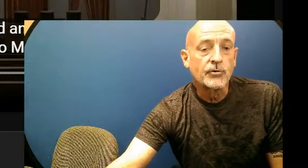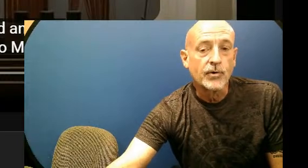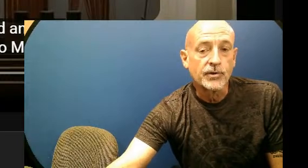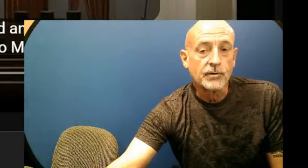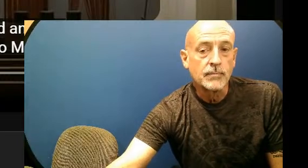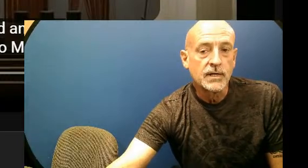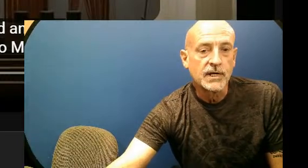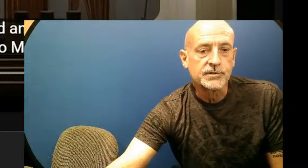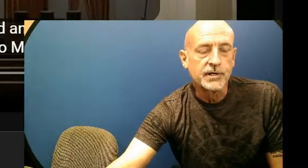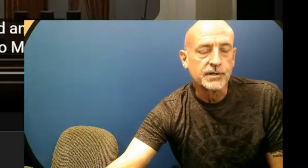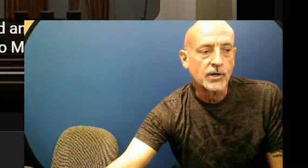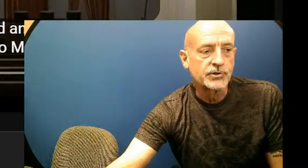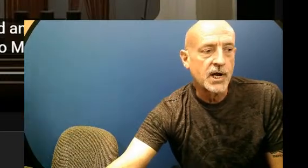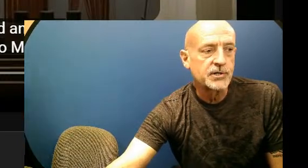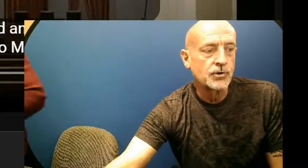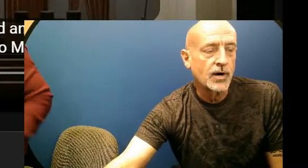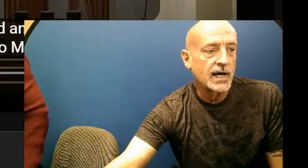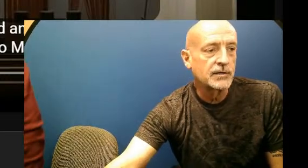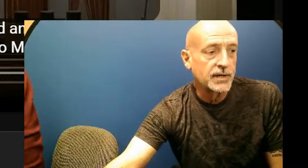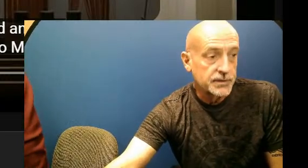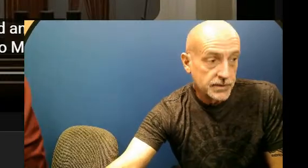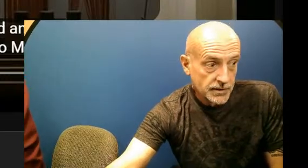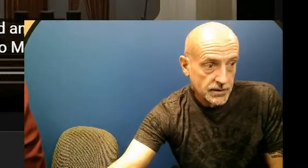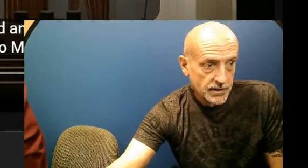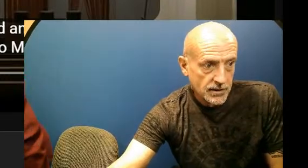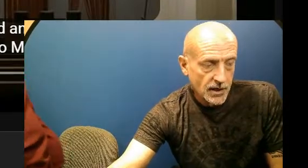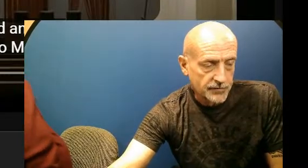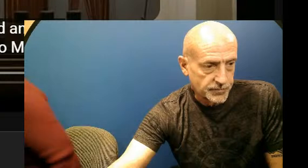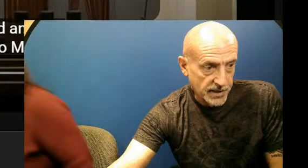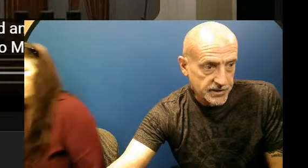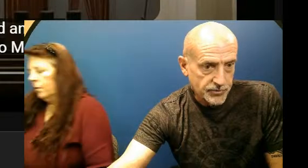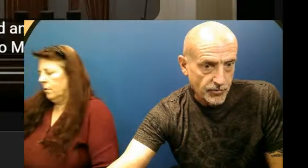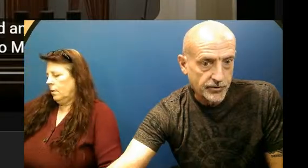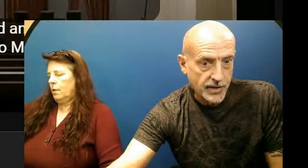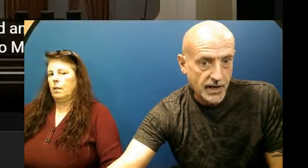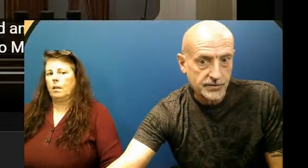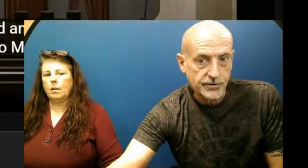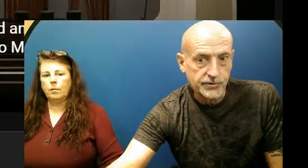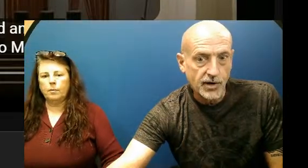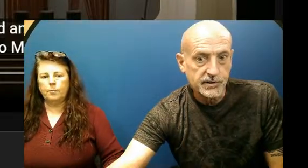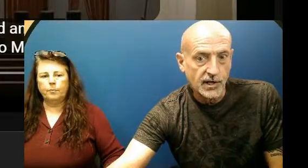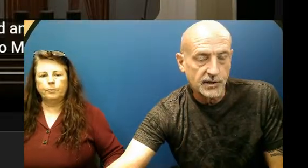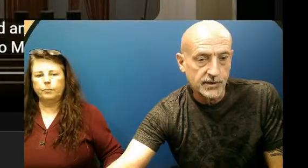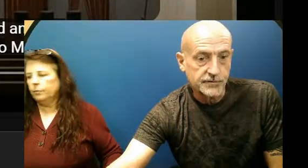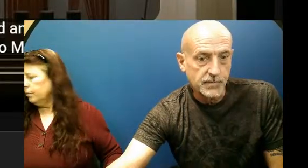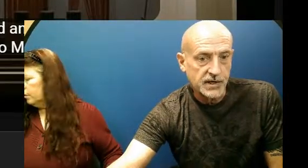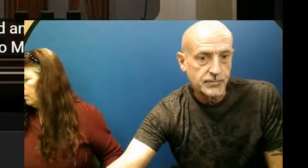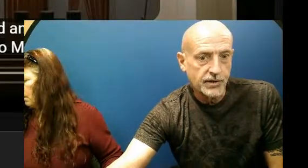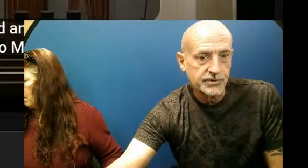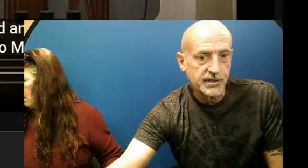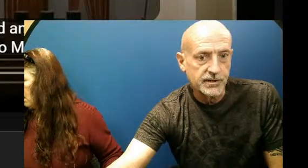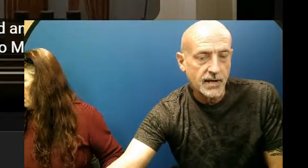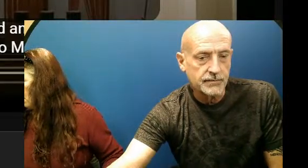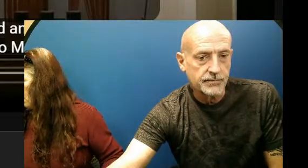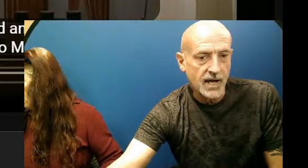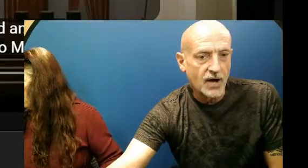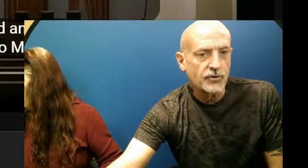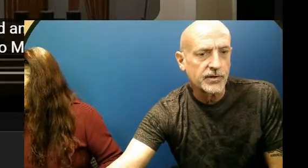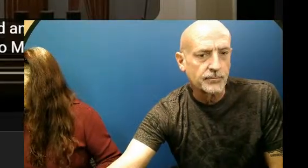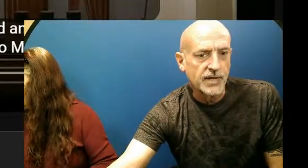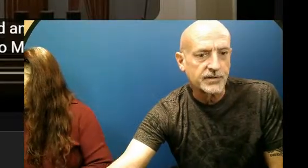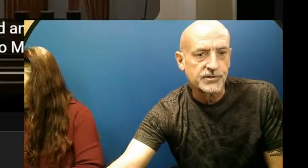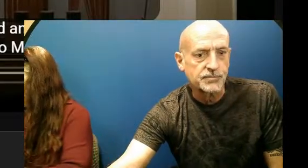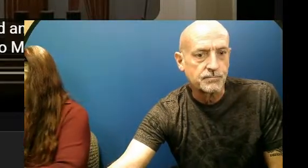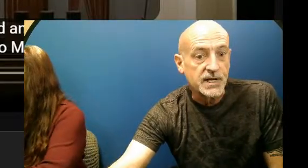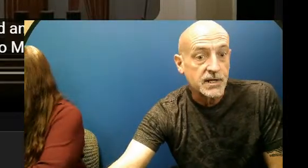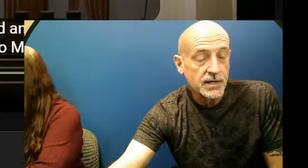the algorithm is the associational element of speech rather than the direct element of speech, because the